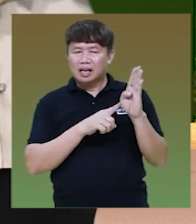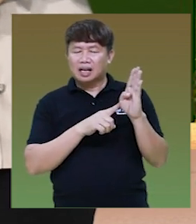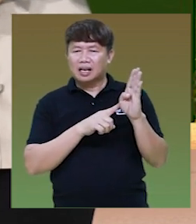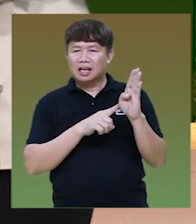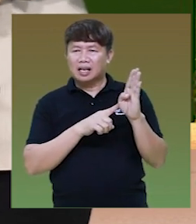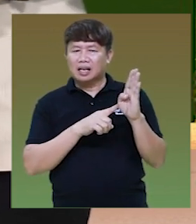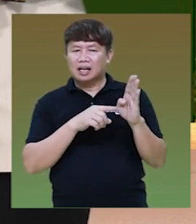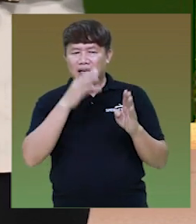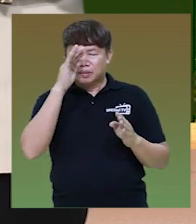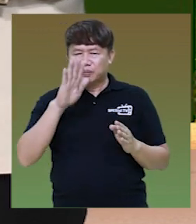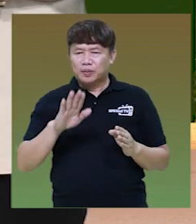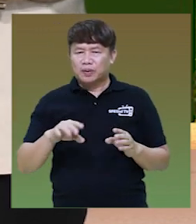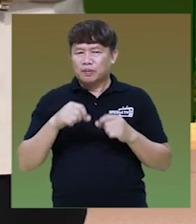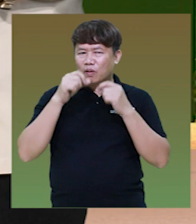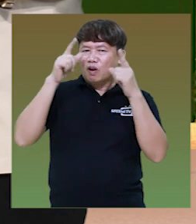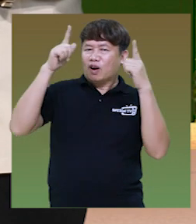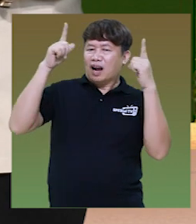up.